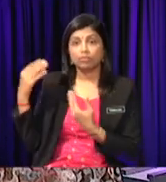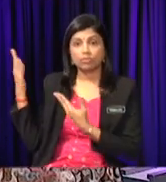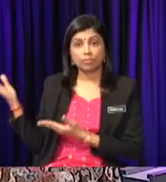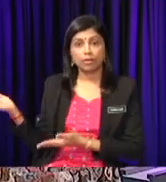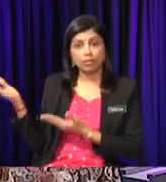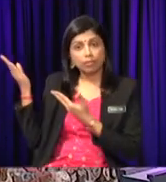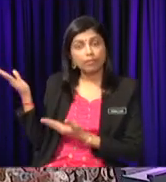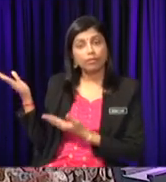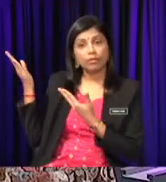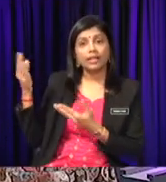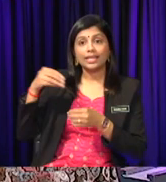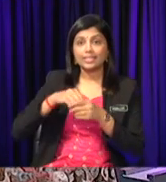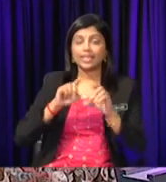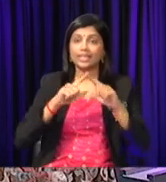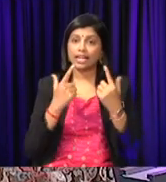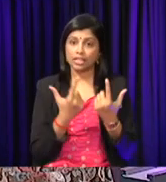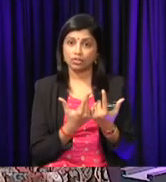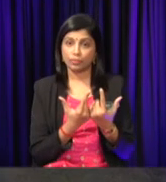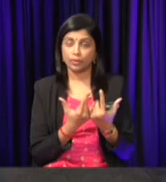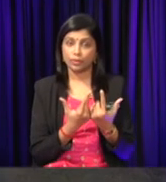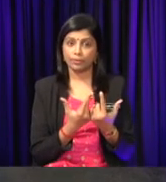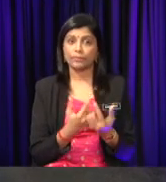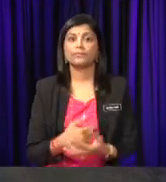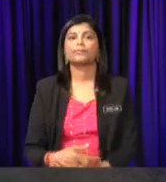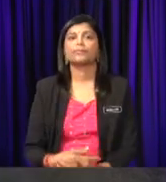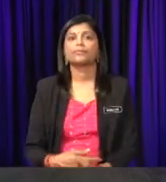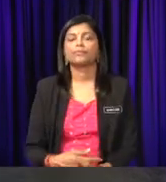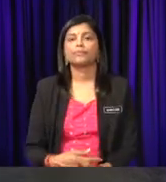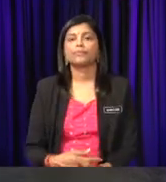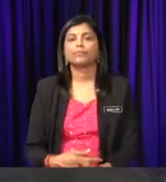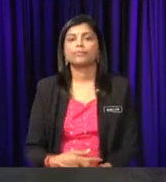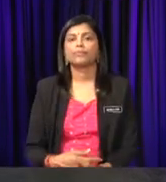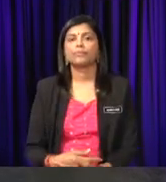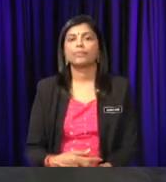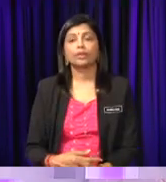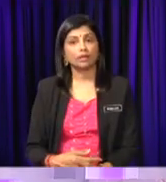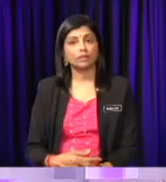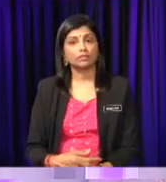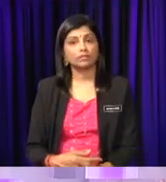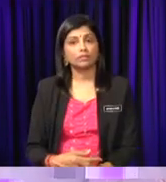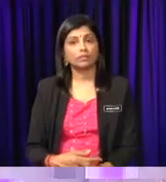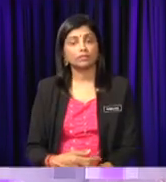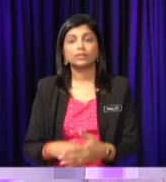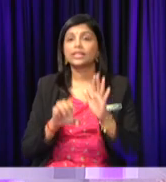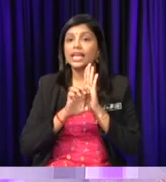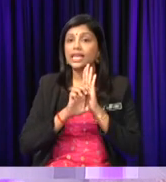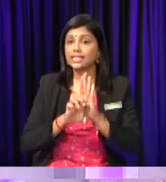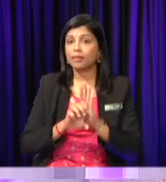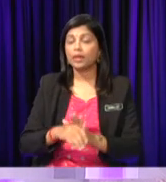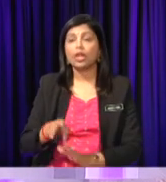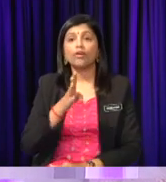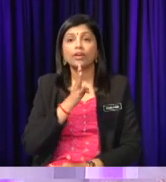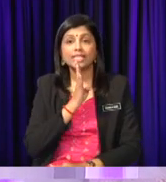speaking activity or the speaking lesson with them. All right. Teacher Halimatul, that was an example of a skit of what actually happens